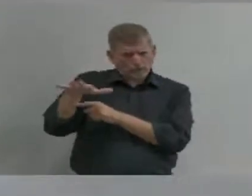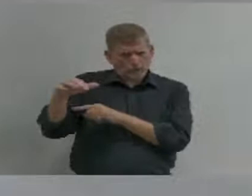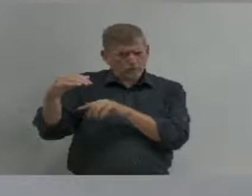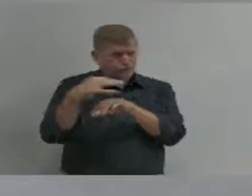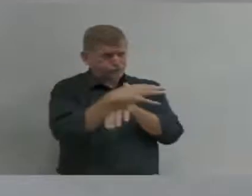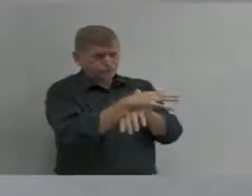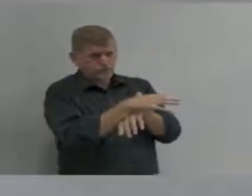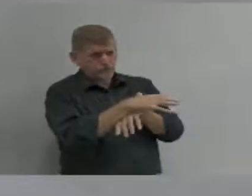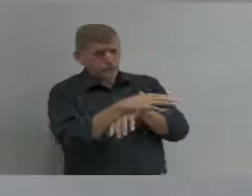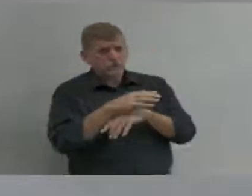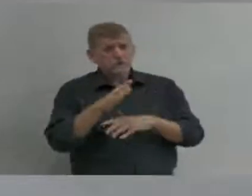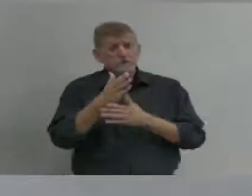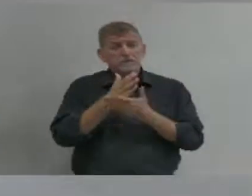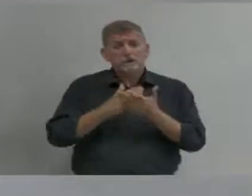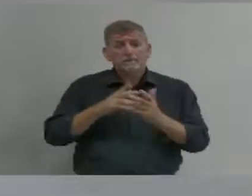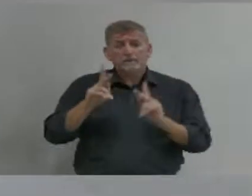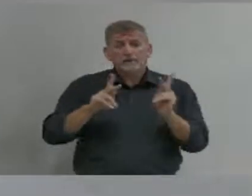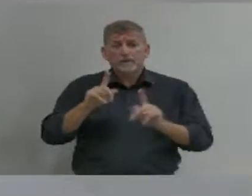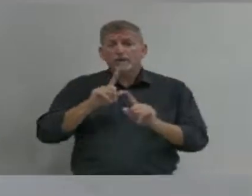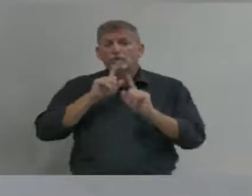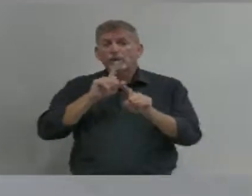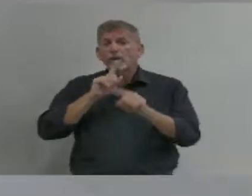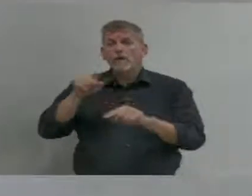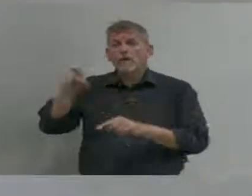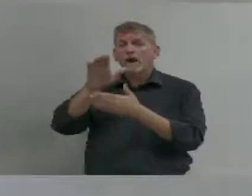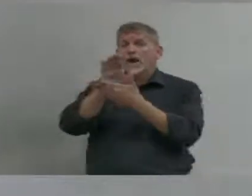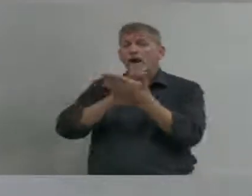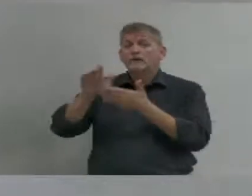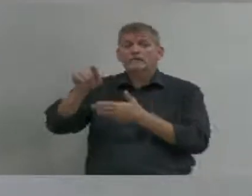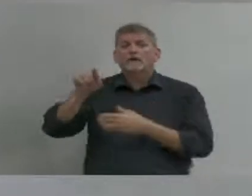in other college towns where